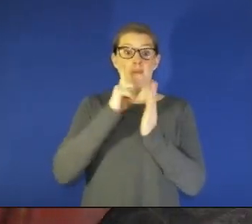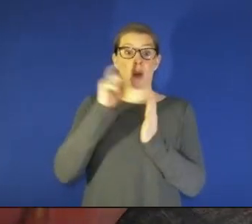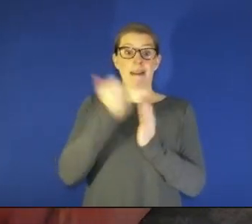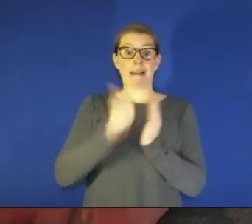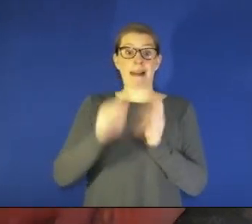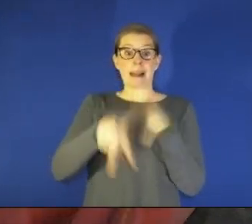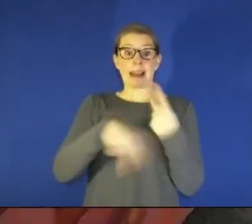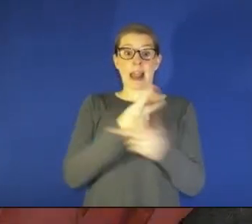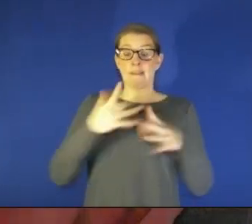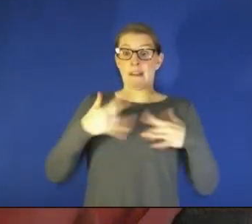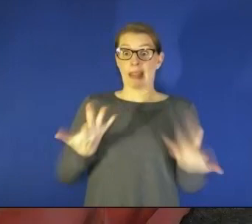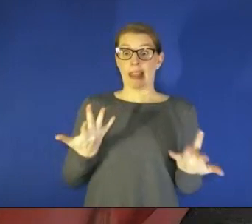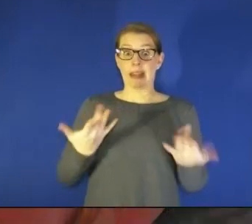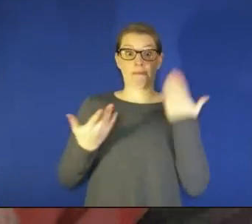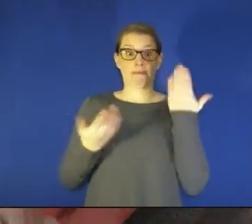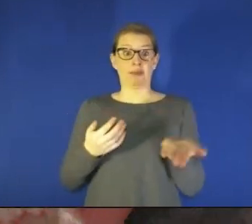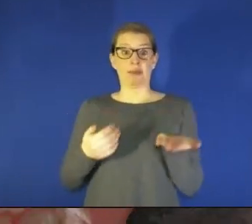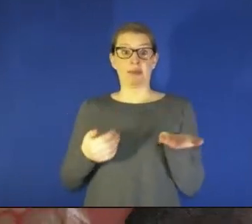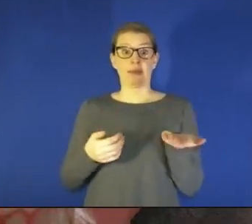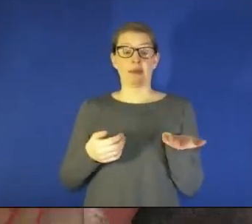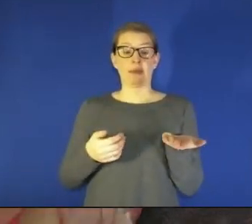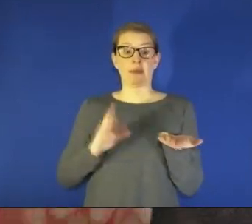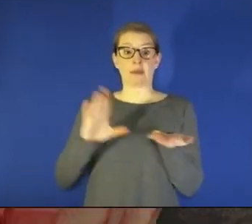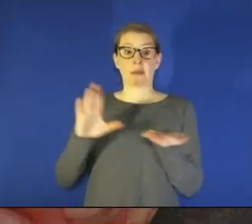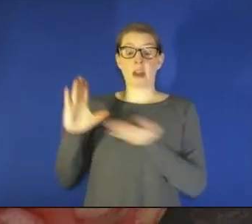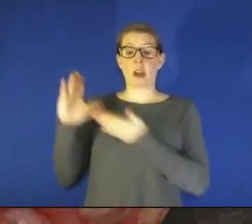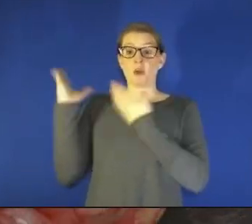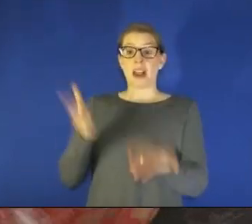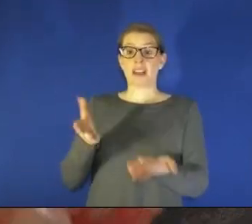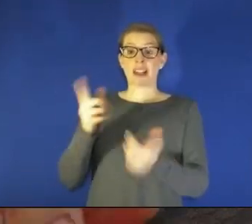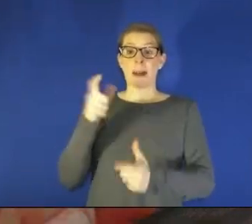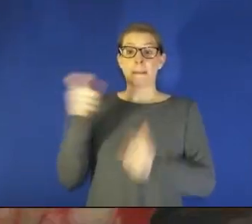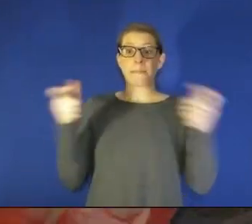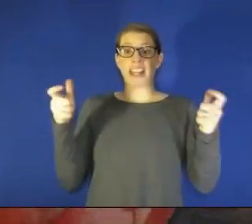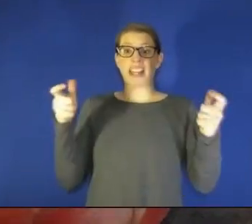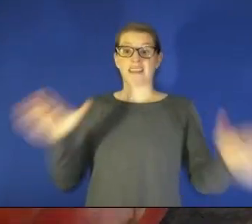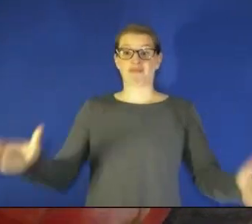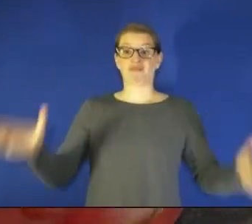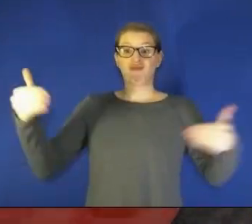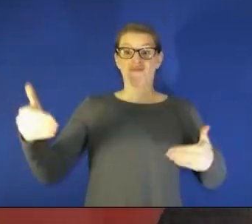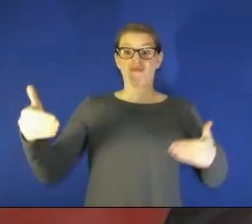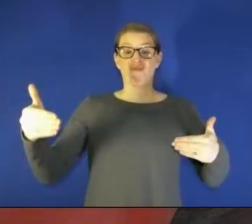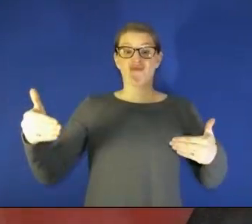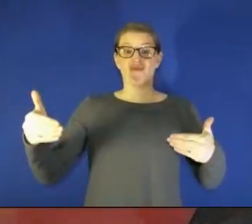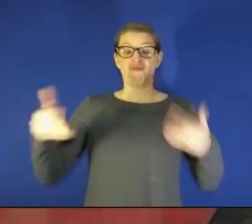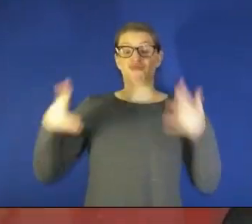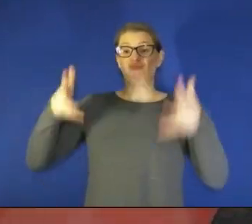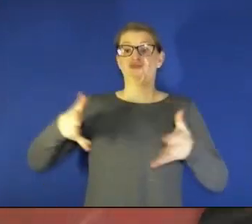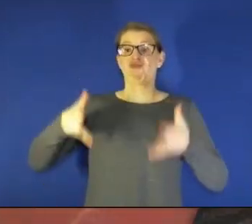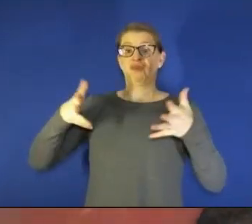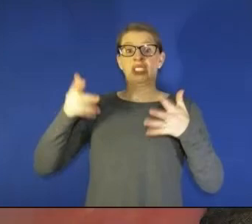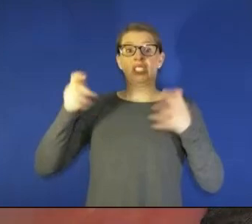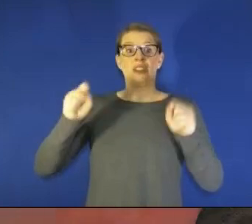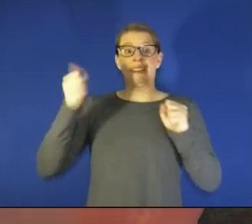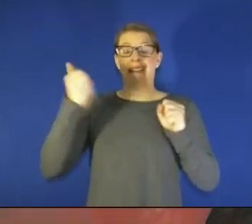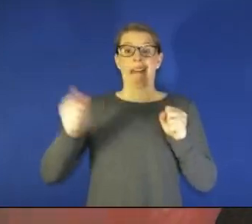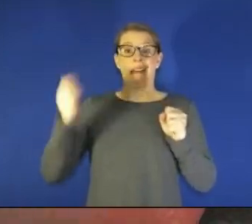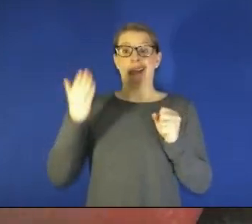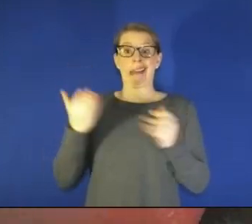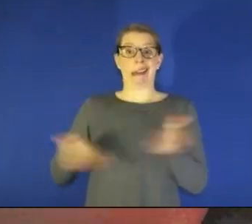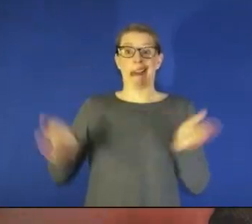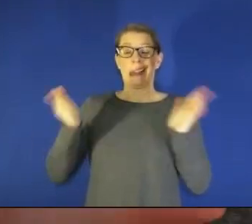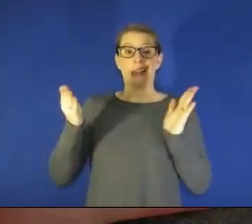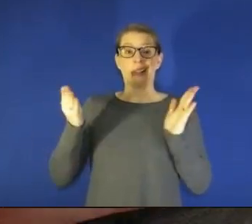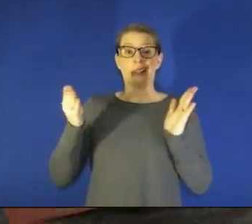is it arrives in a big tub. When we arrived this morning, guys, it was just sitting in a tub. It could have been anything. It could have been a tarp. It could have been a box of